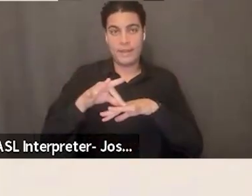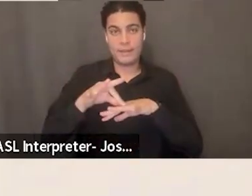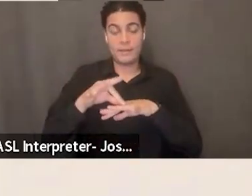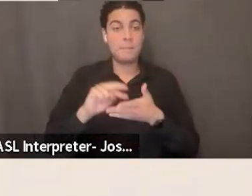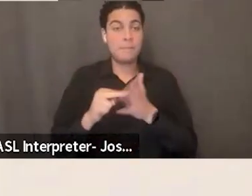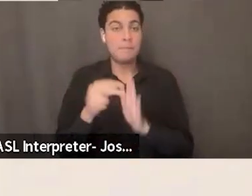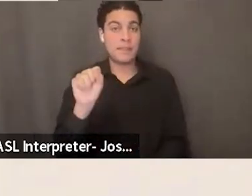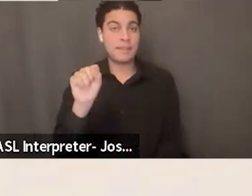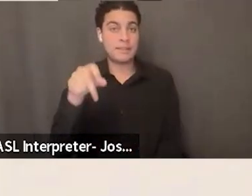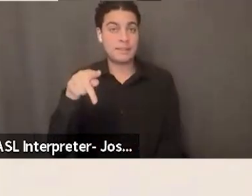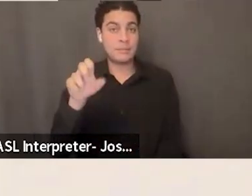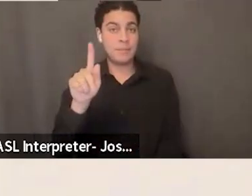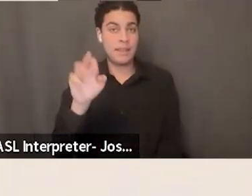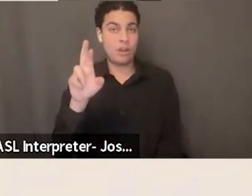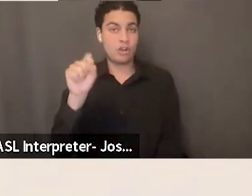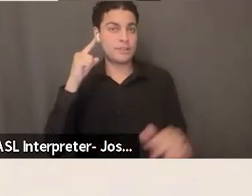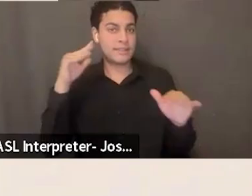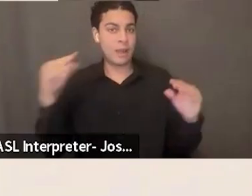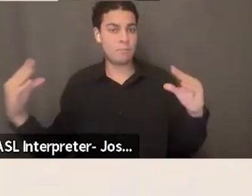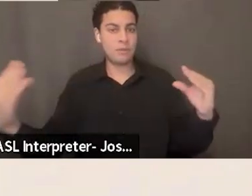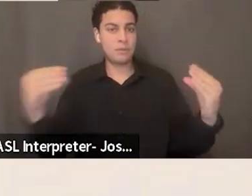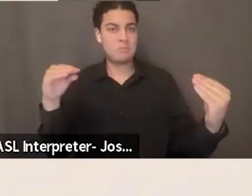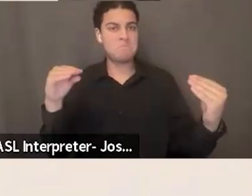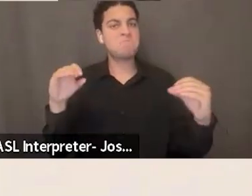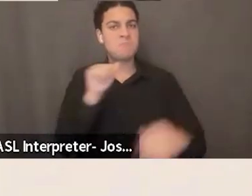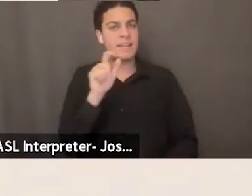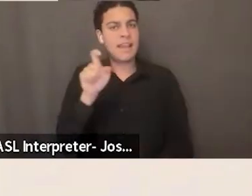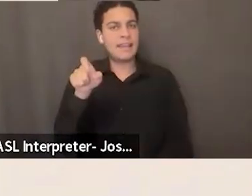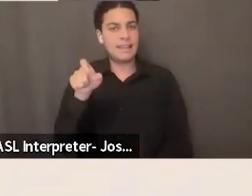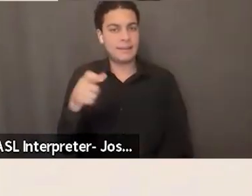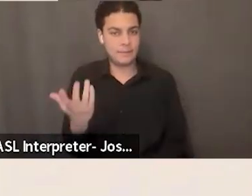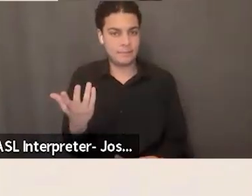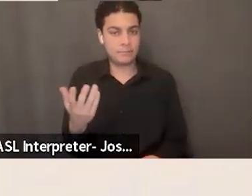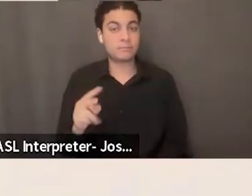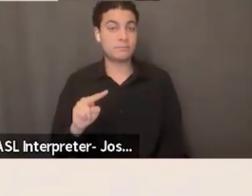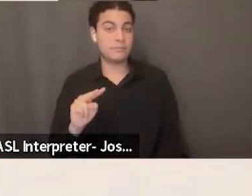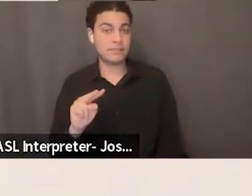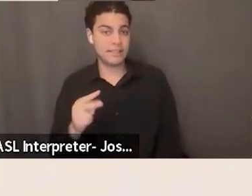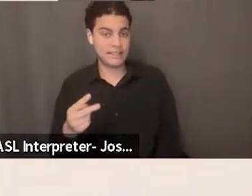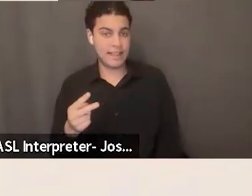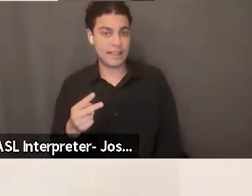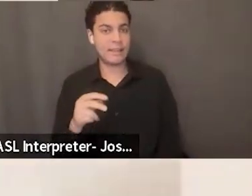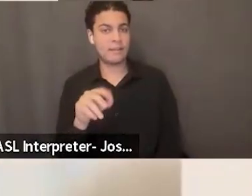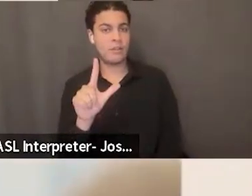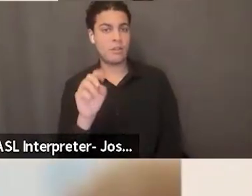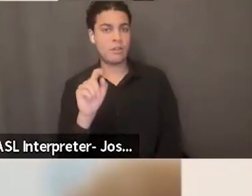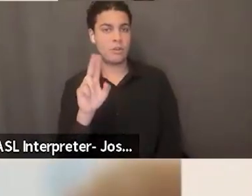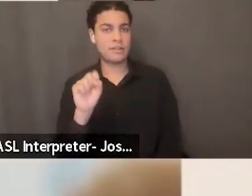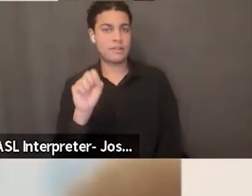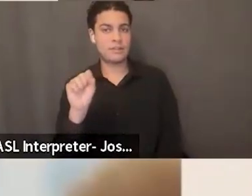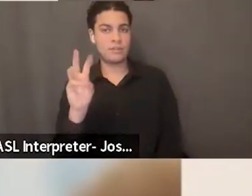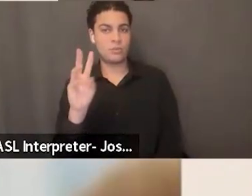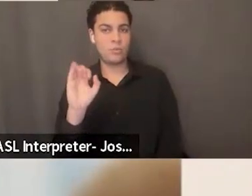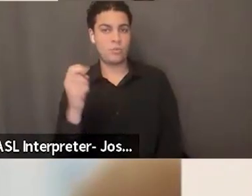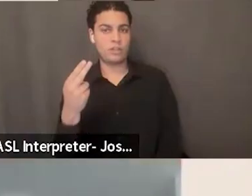room. Step 2, snap on the switch cover. Magnets eliminate rewiring. And step 3,